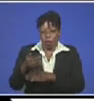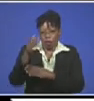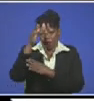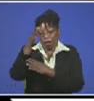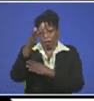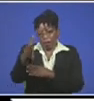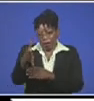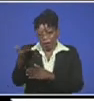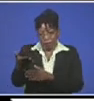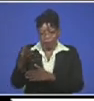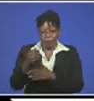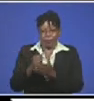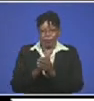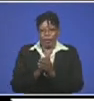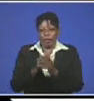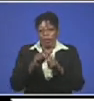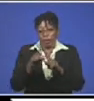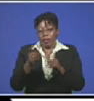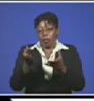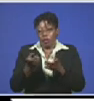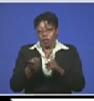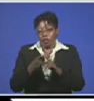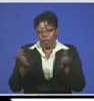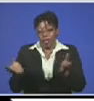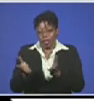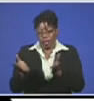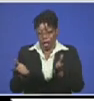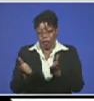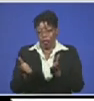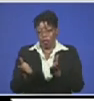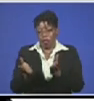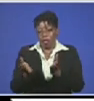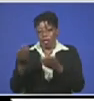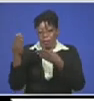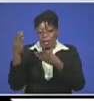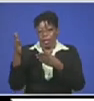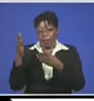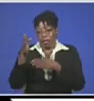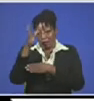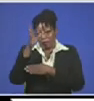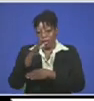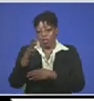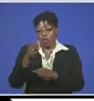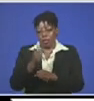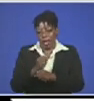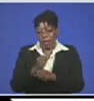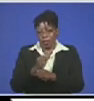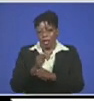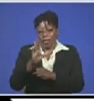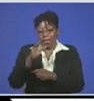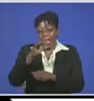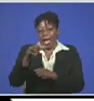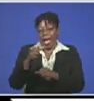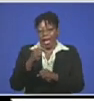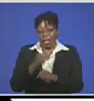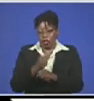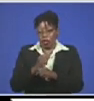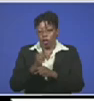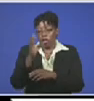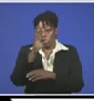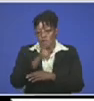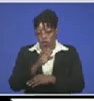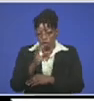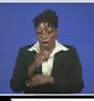bishop encouraged Bahamian men to get tested. Get your annual checkups. We know that there are